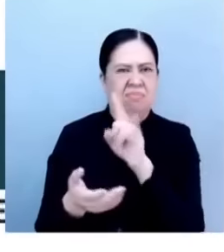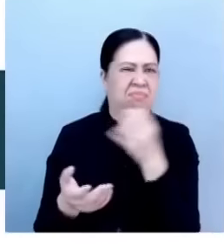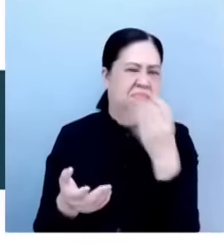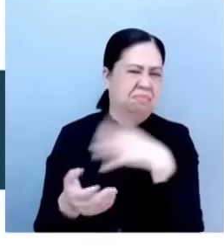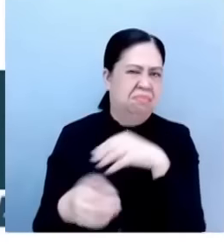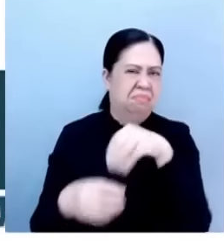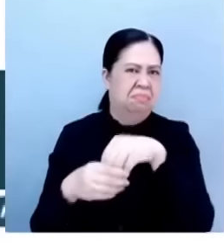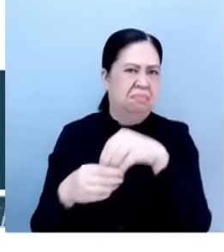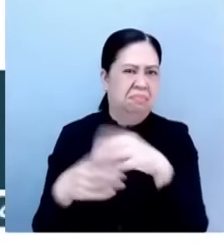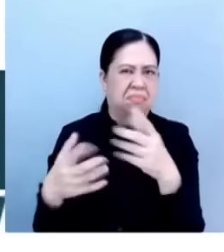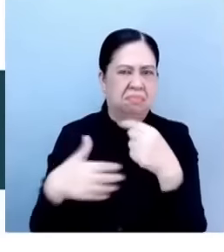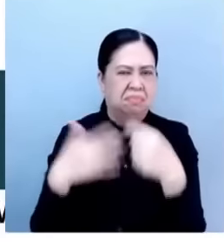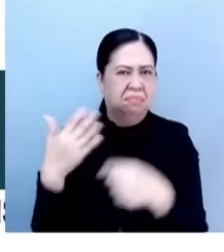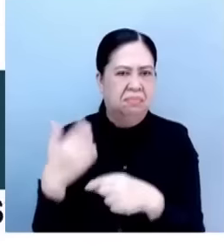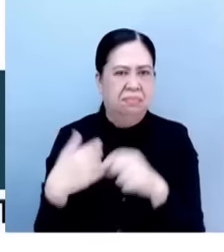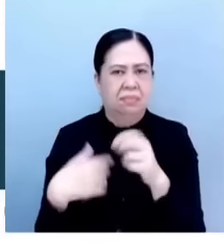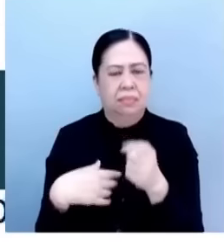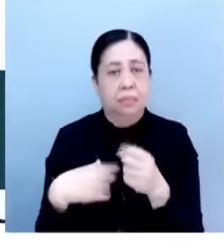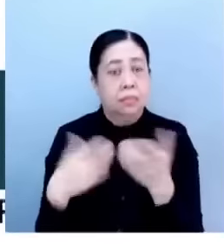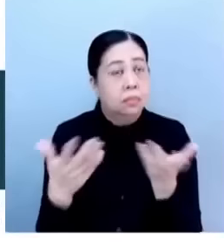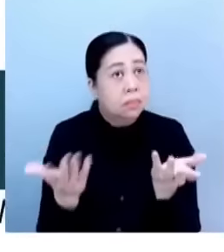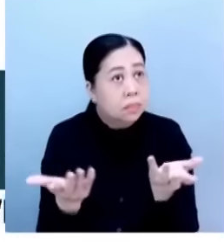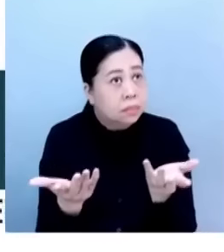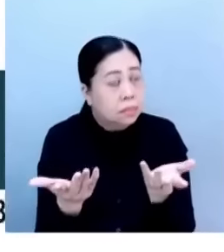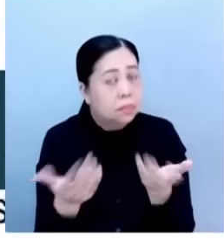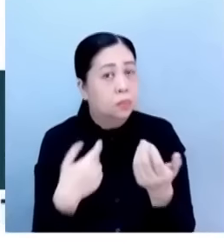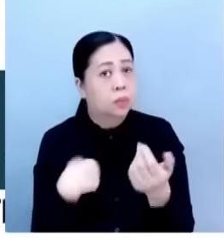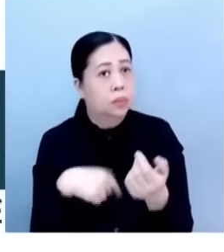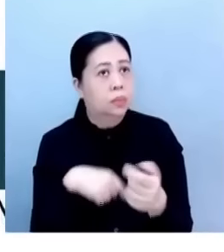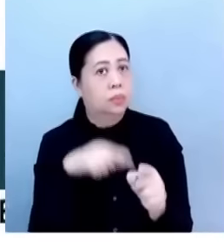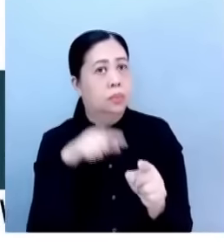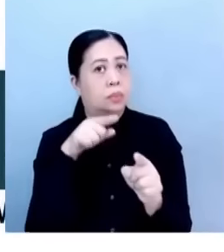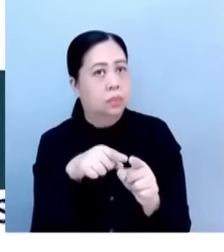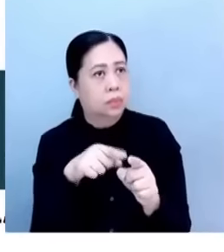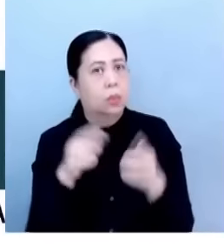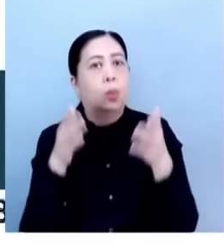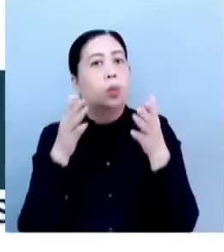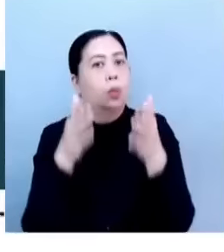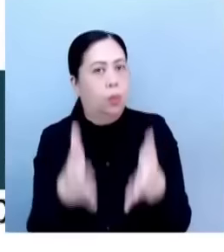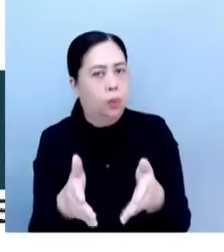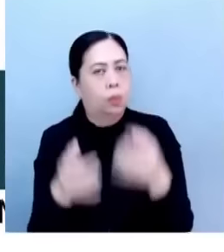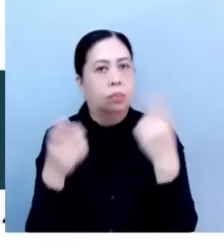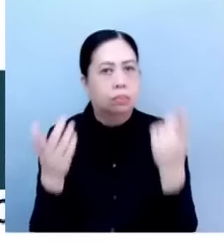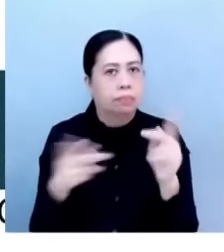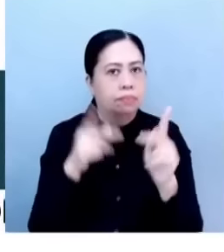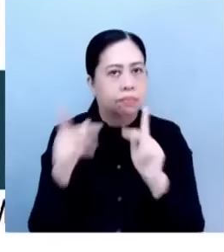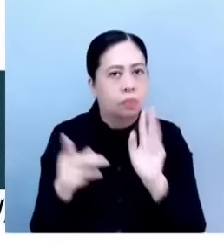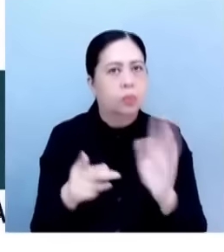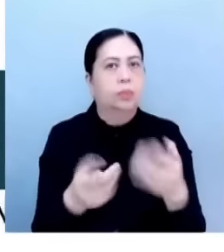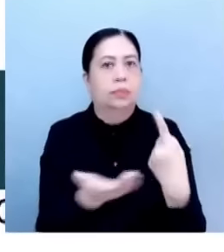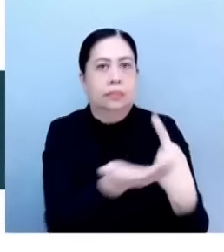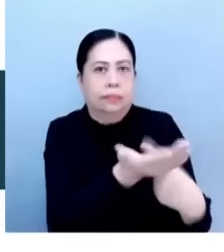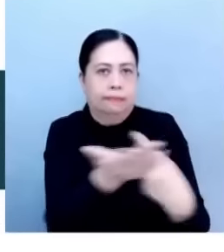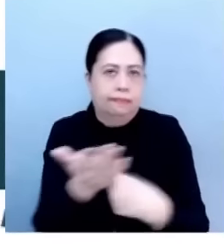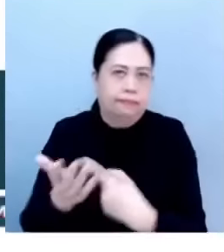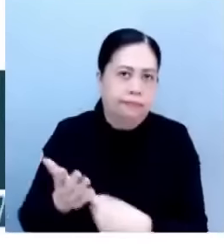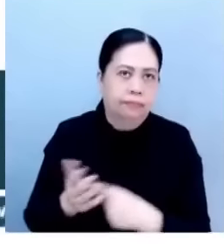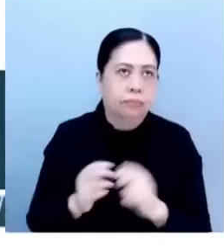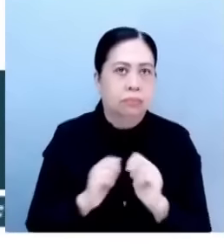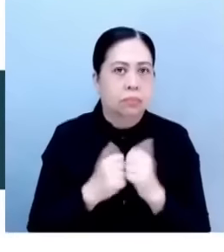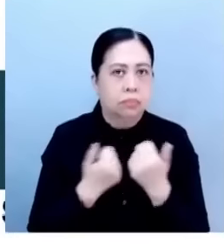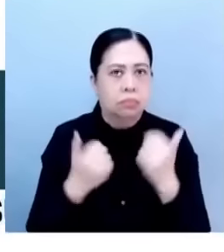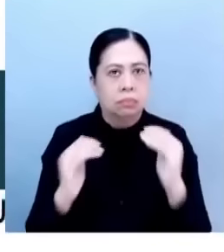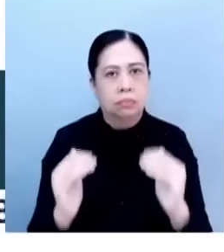Well, practically, we are just pointing an avenue in which people would discuss how we can alleviate